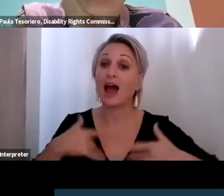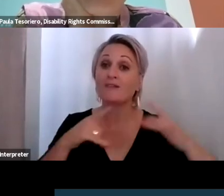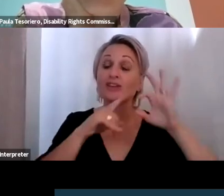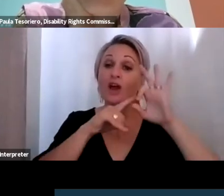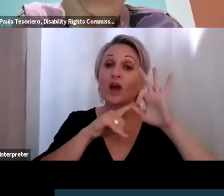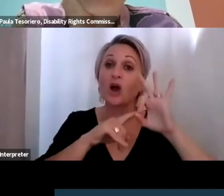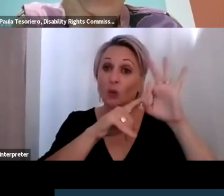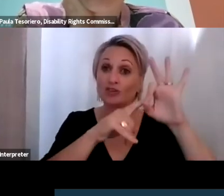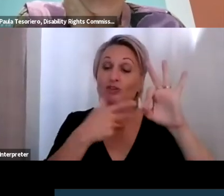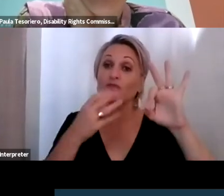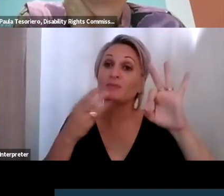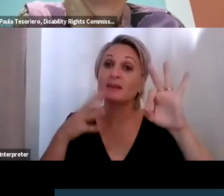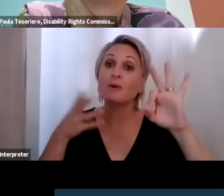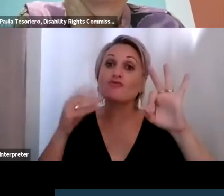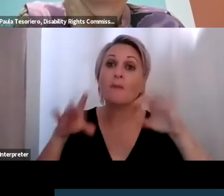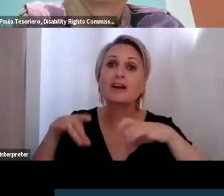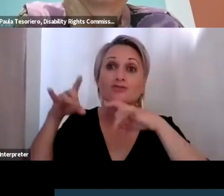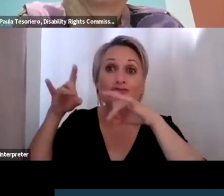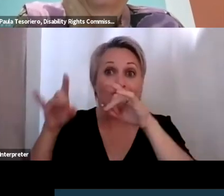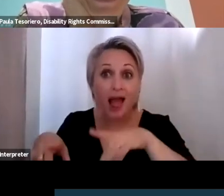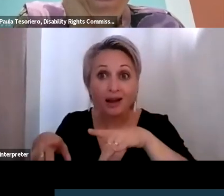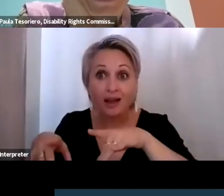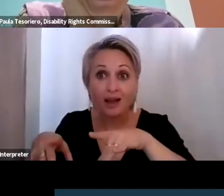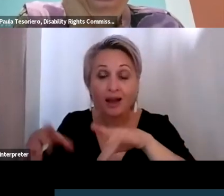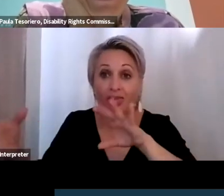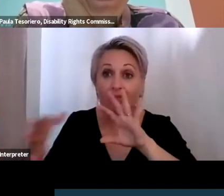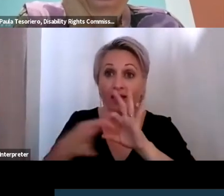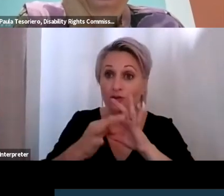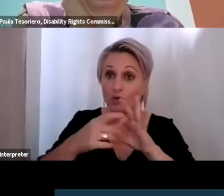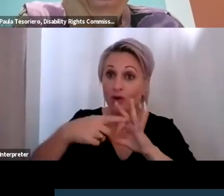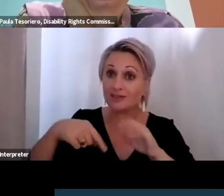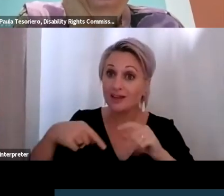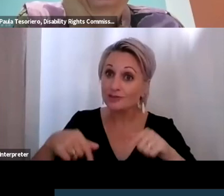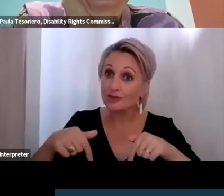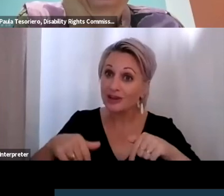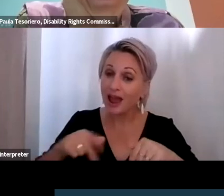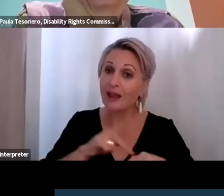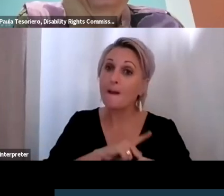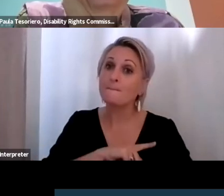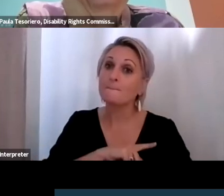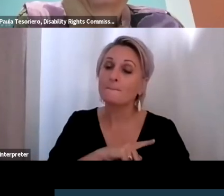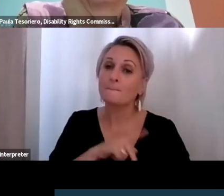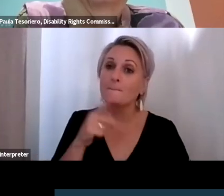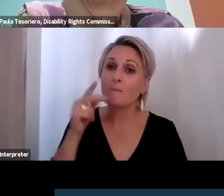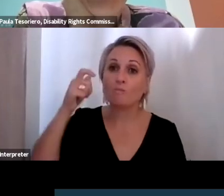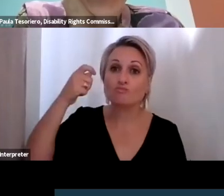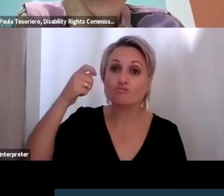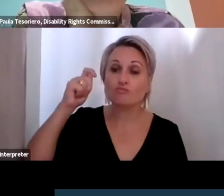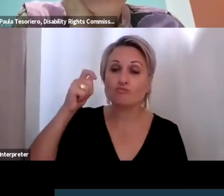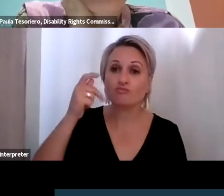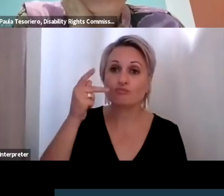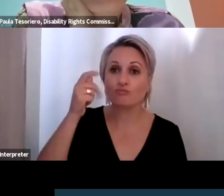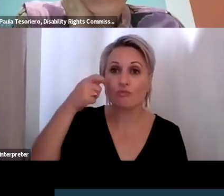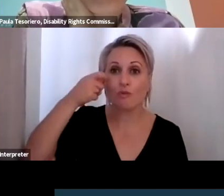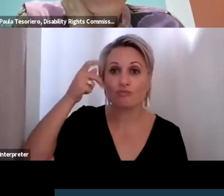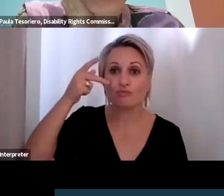in Australia, who joins us today. Thank you, Professor Ruth Weber, for writing in our chat